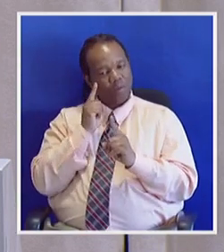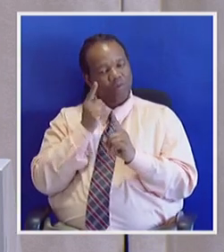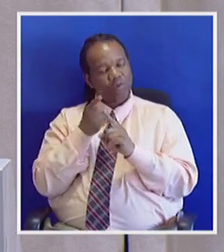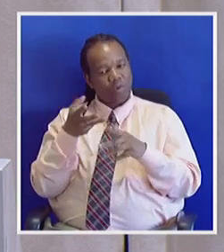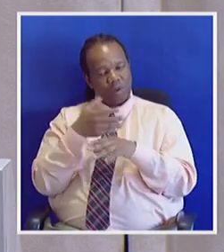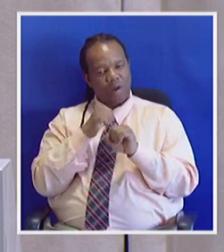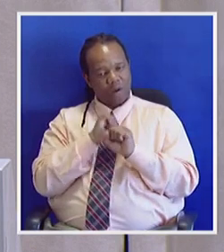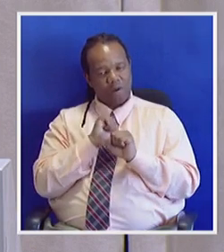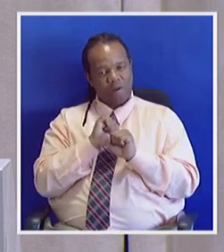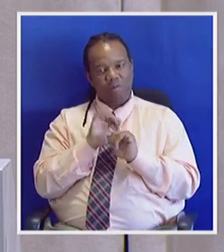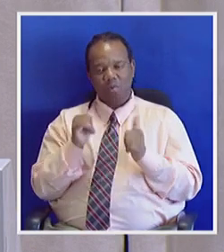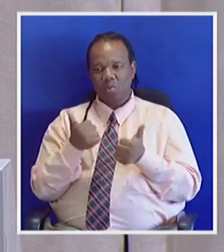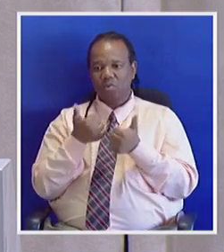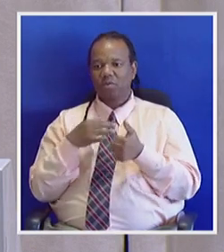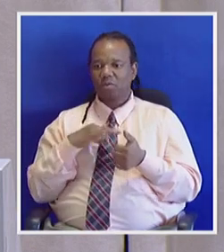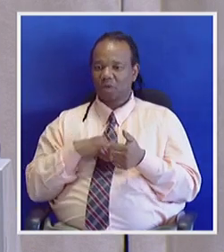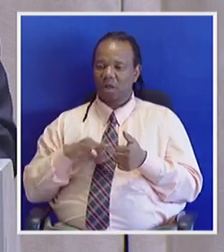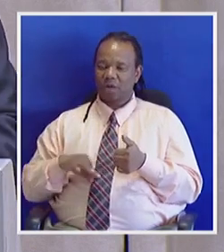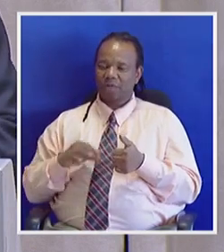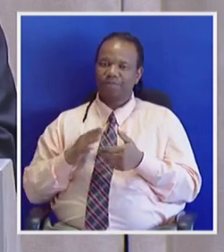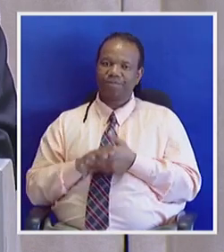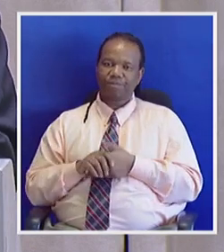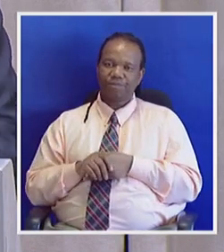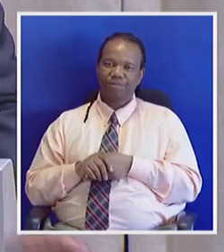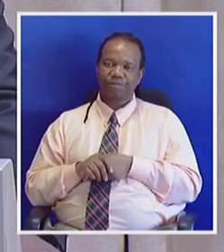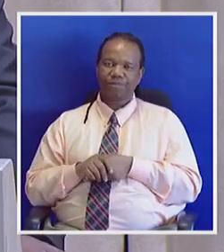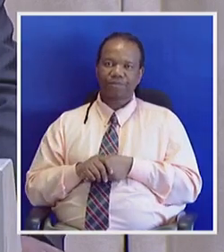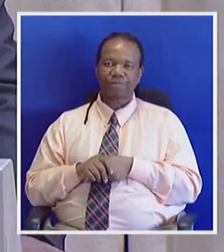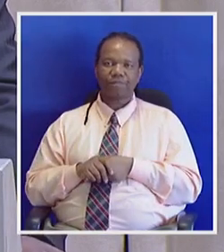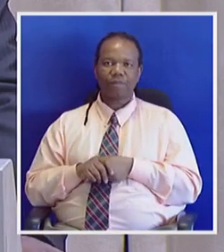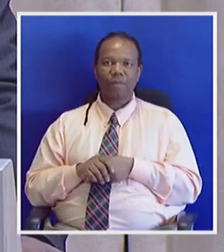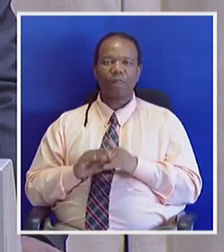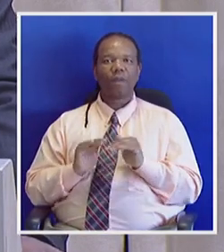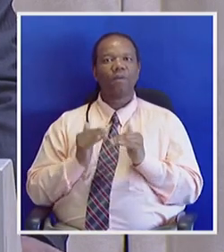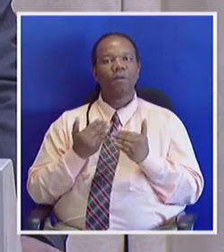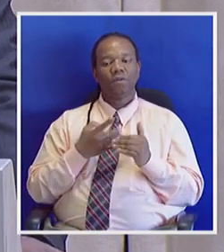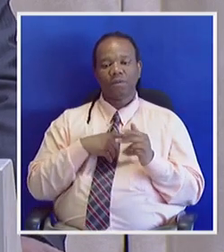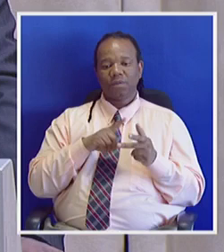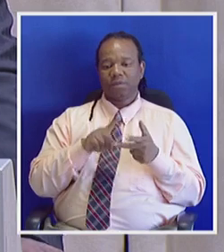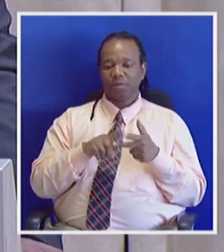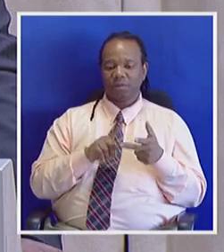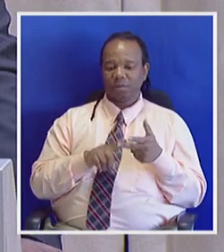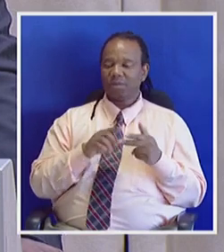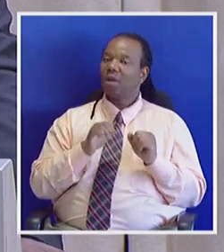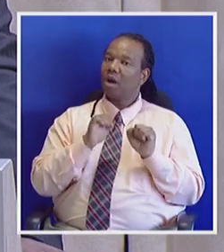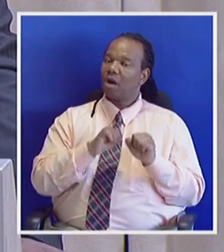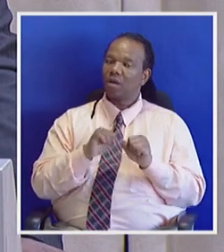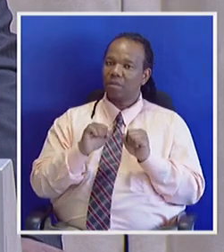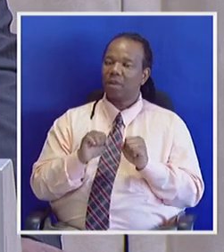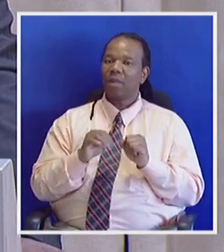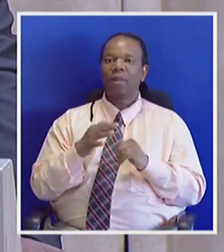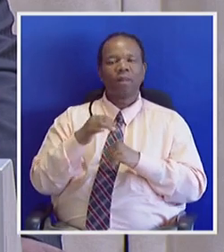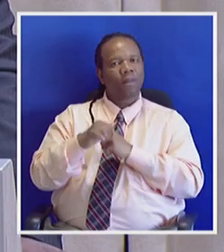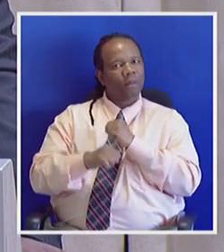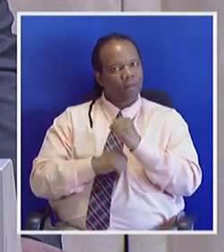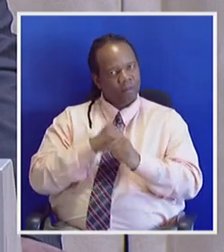themselves. Combined with strong collective bargaining and agreement on annual adjustments, we are confident that